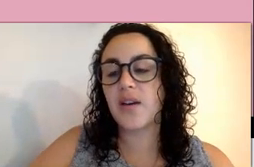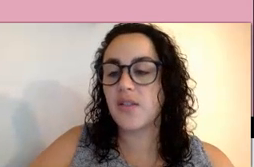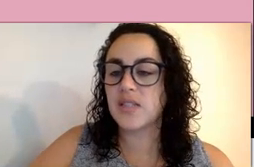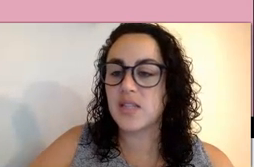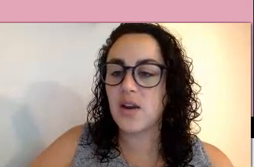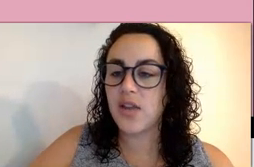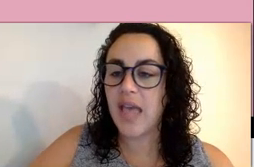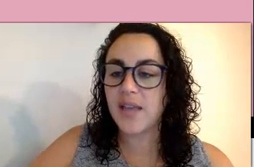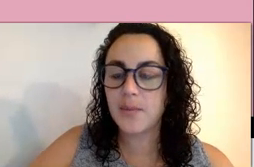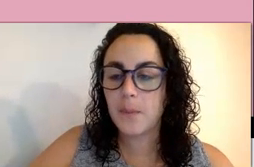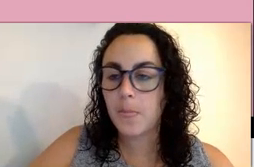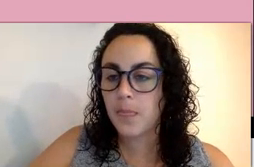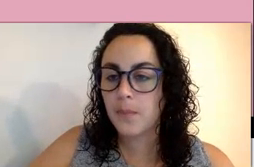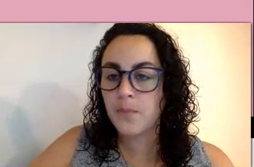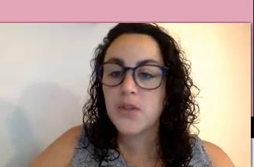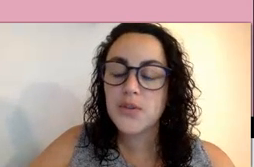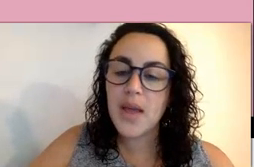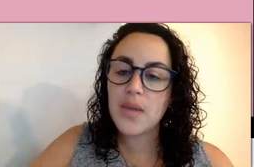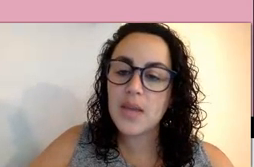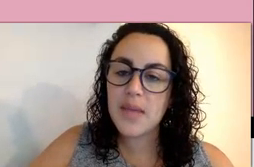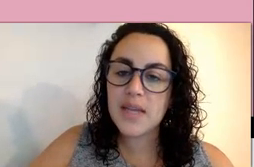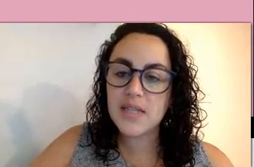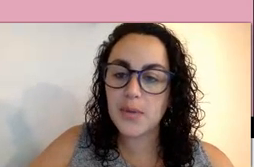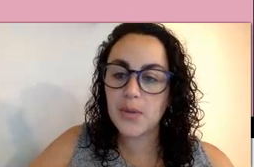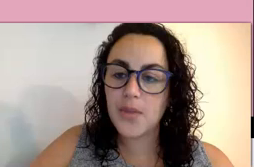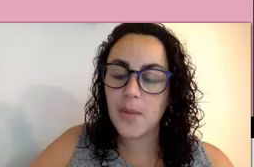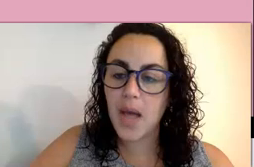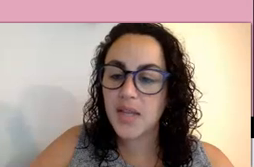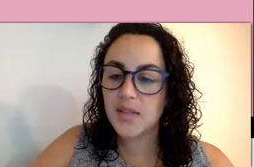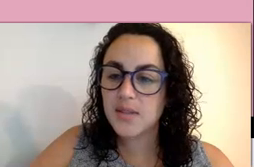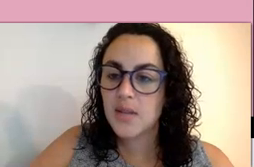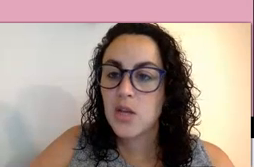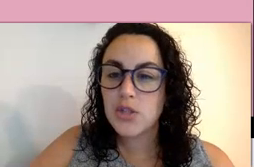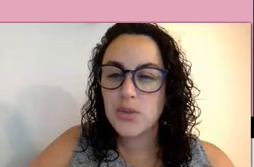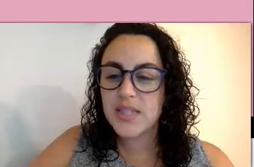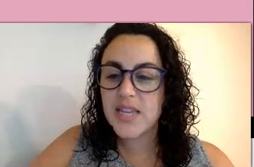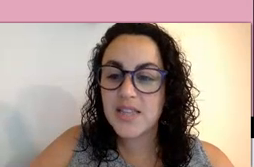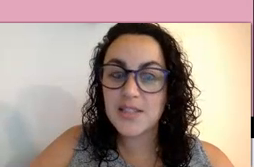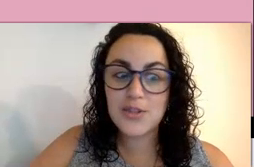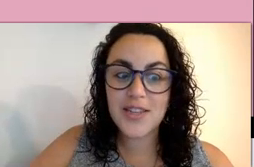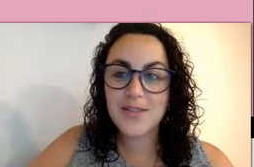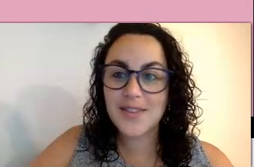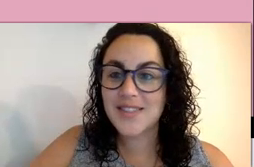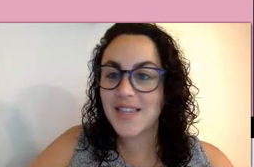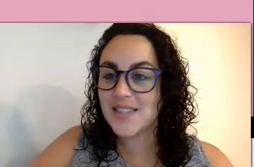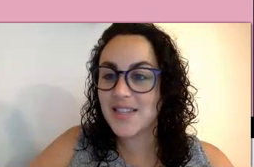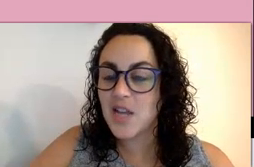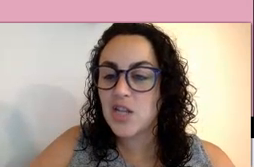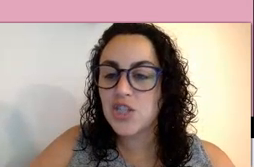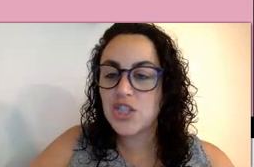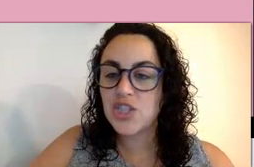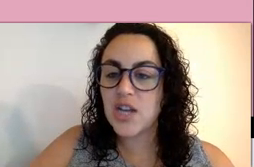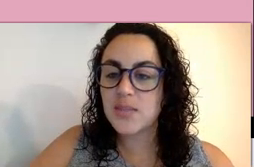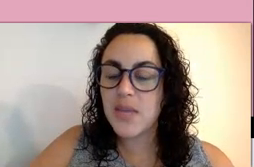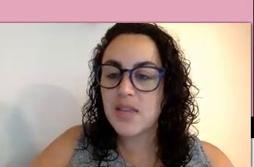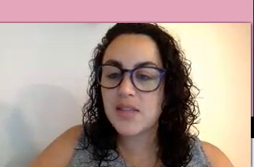different letter. This is the letter K. So now we can make a W with our bodies. Do you see? This is tricky what this kid did.